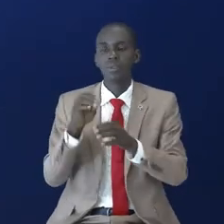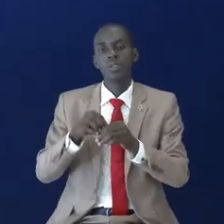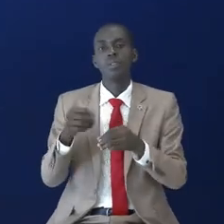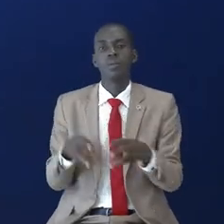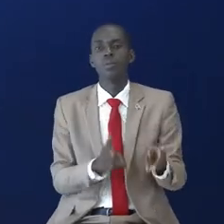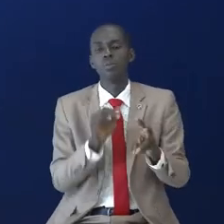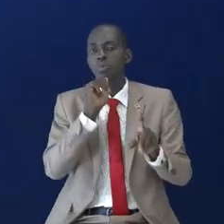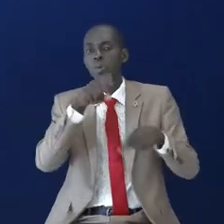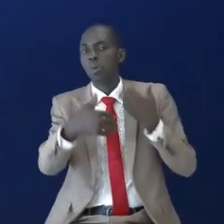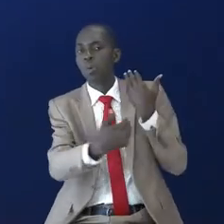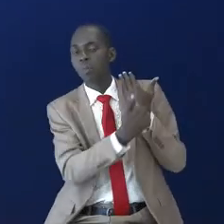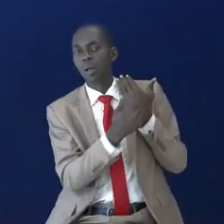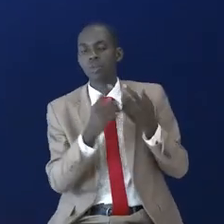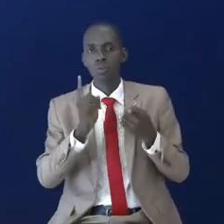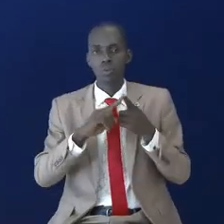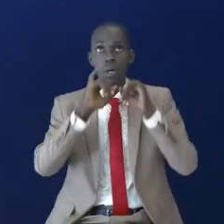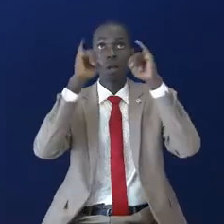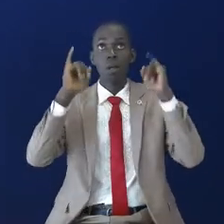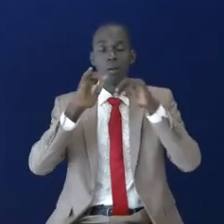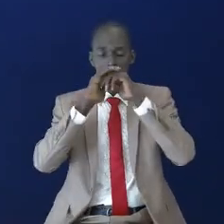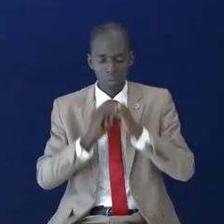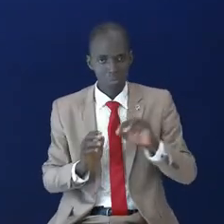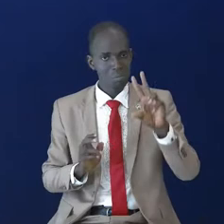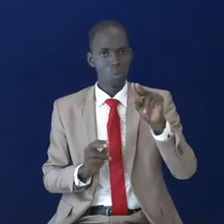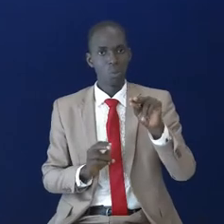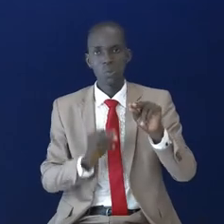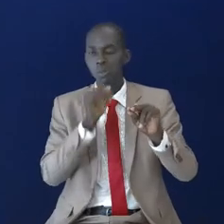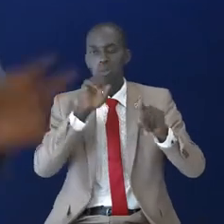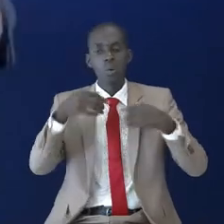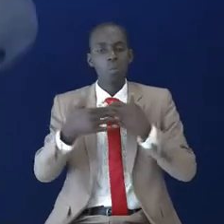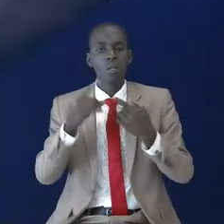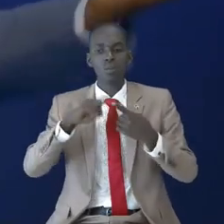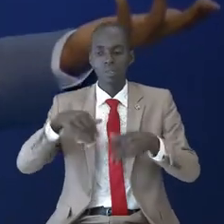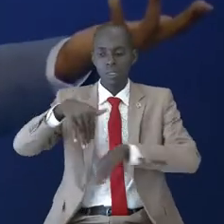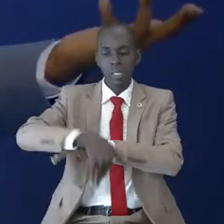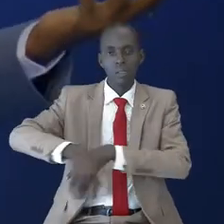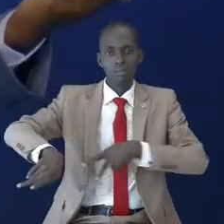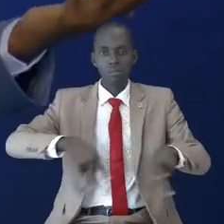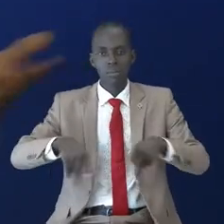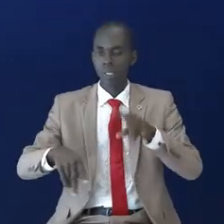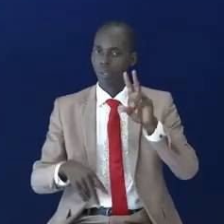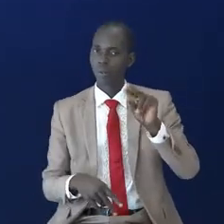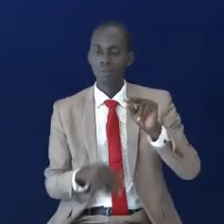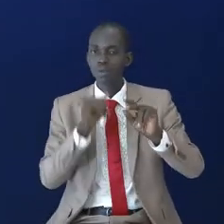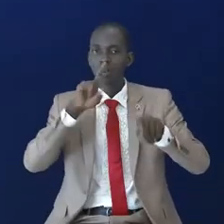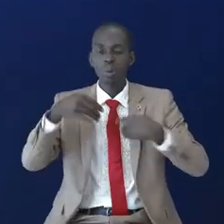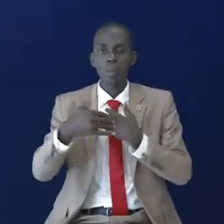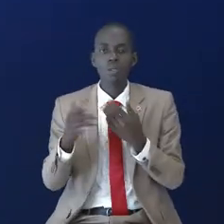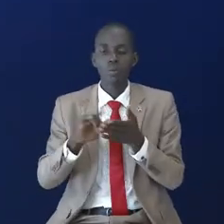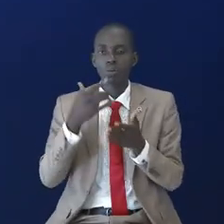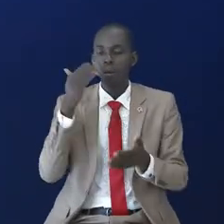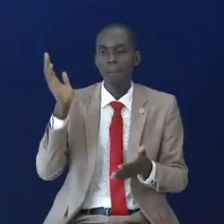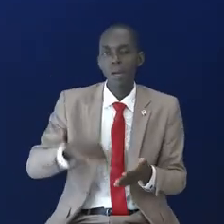go back to idol worship. Didn't go back to a nightclub. Didn't go back to the gang. Didn't go back